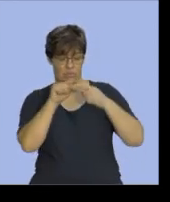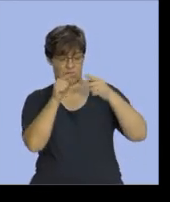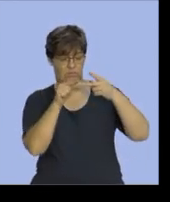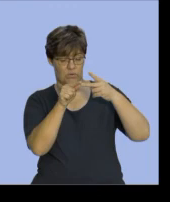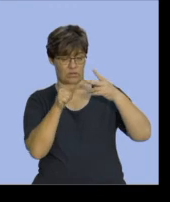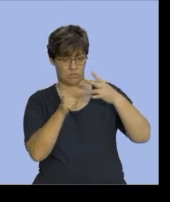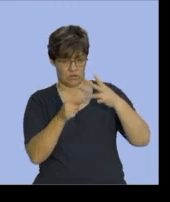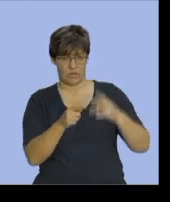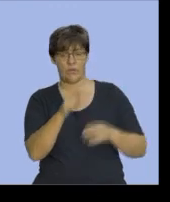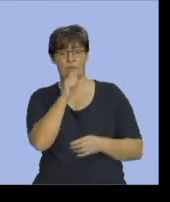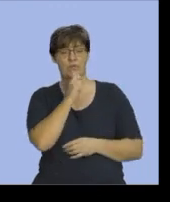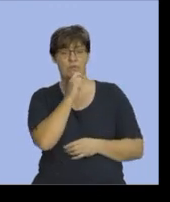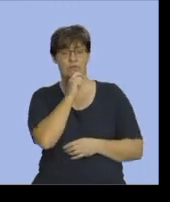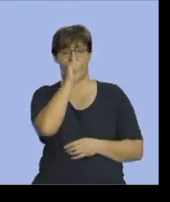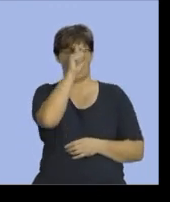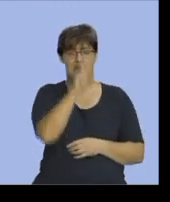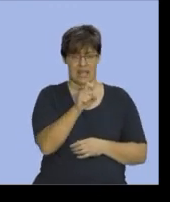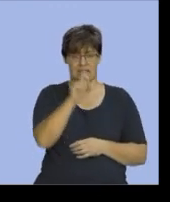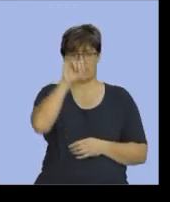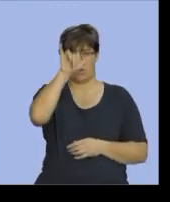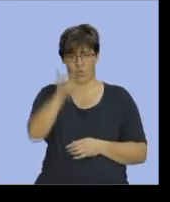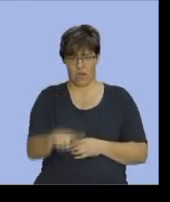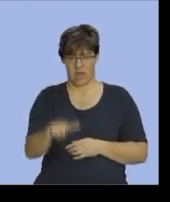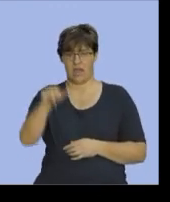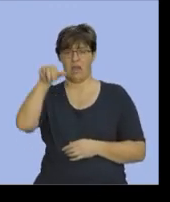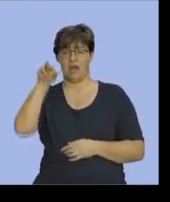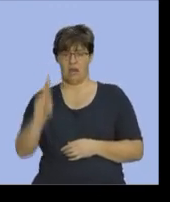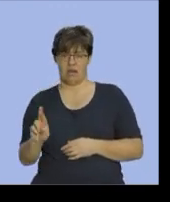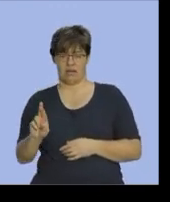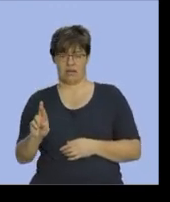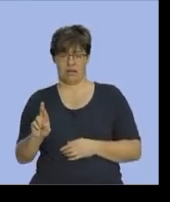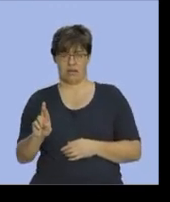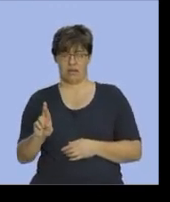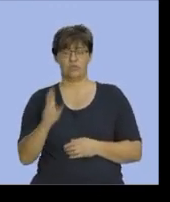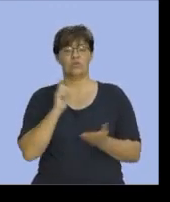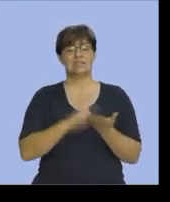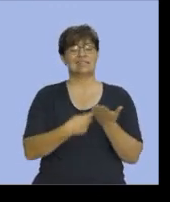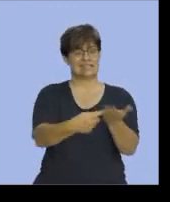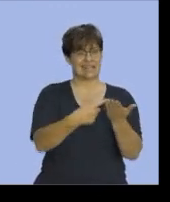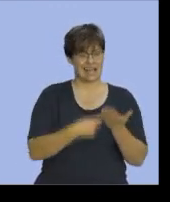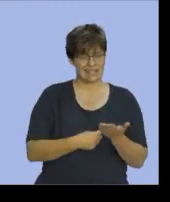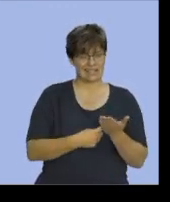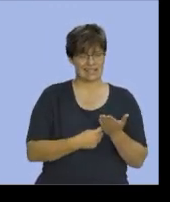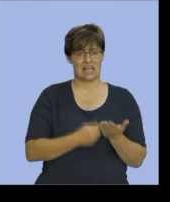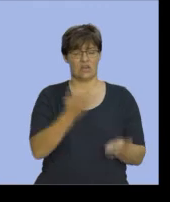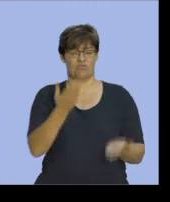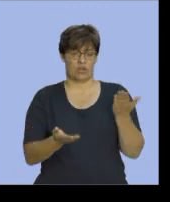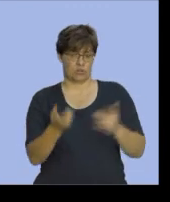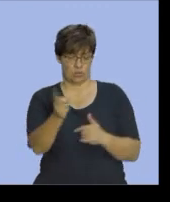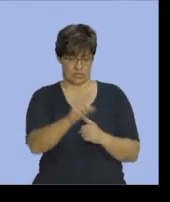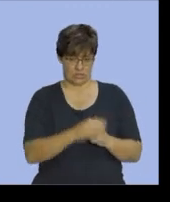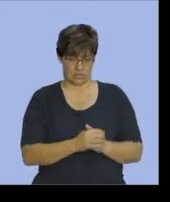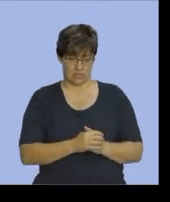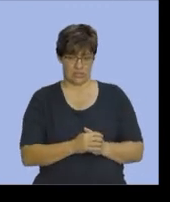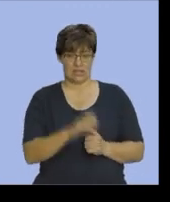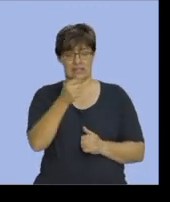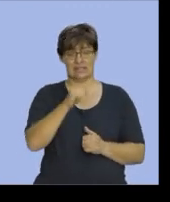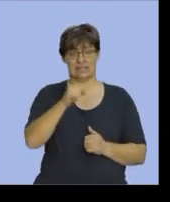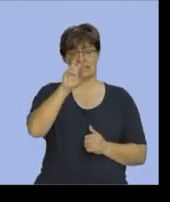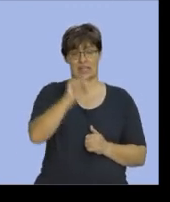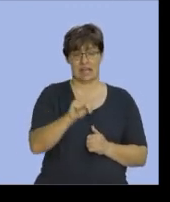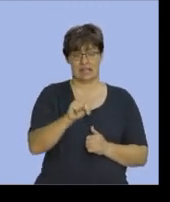for each point, we're now going to use x, y, and r to try and talk about